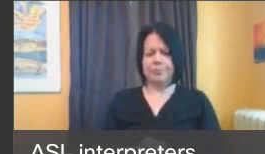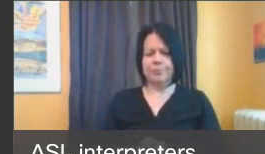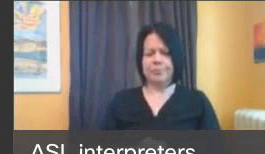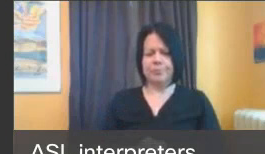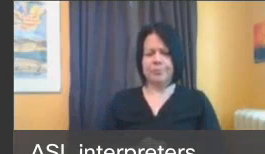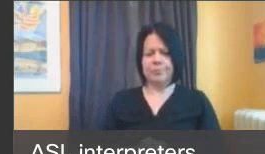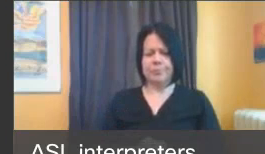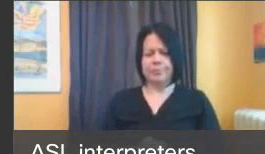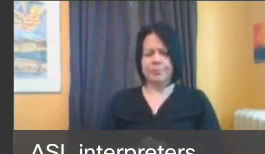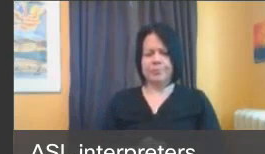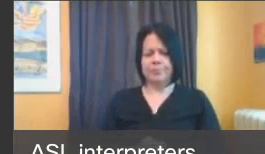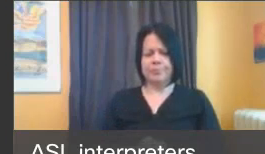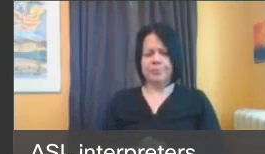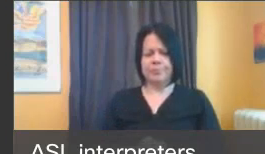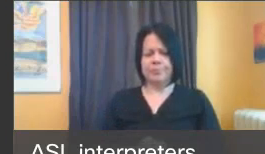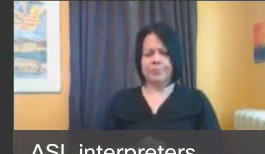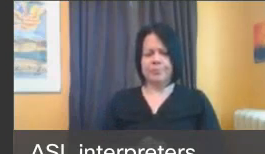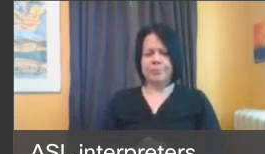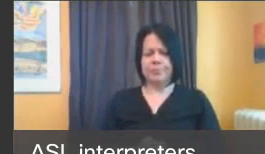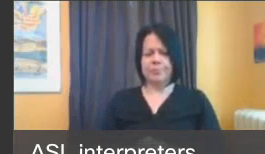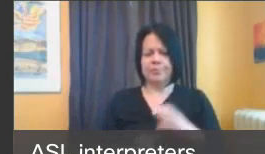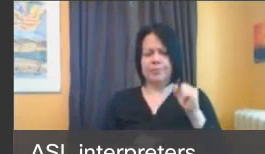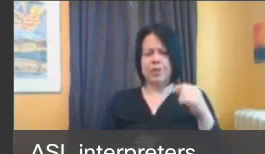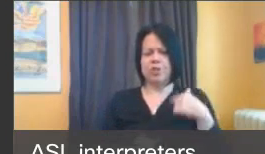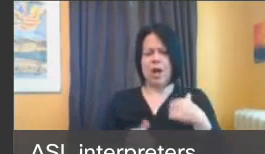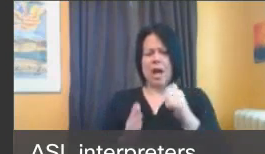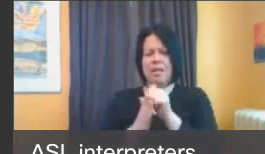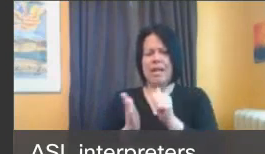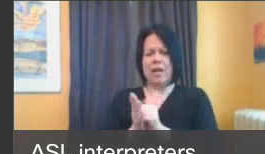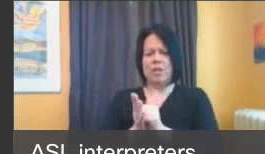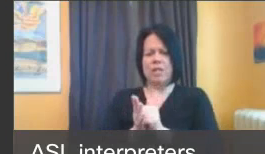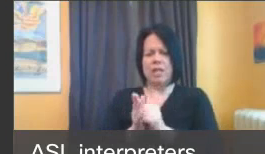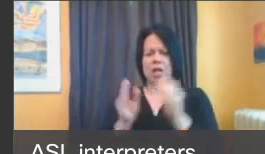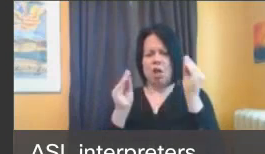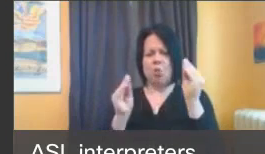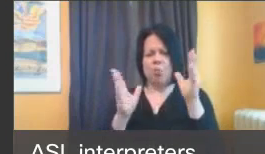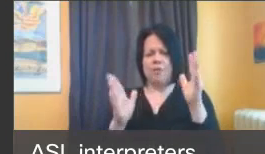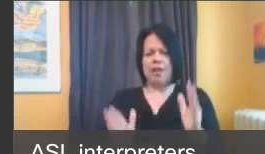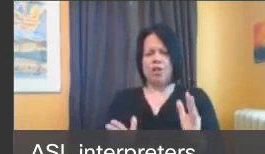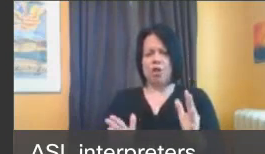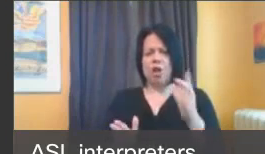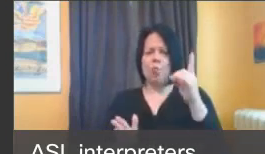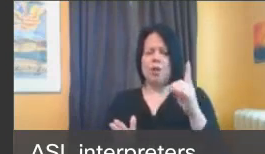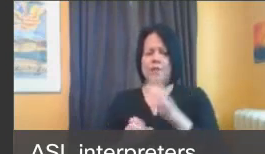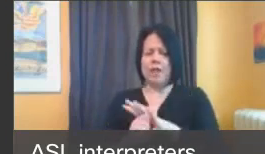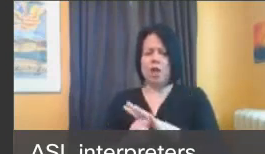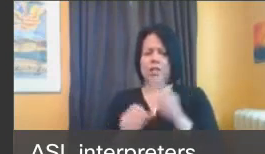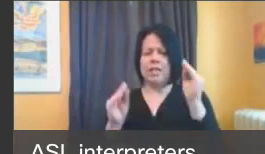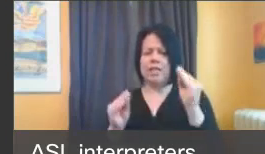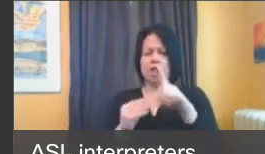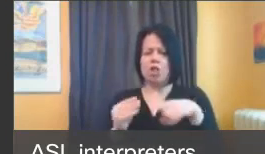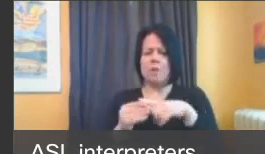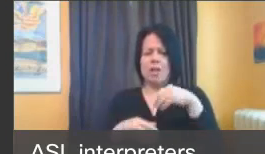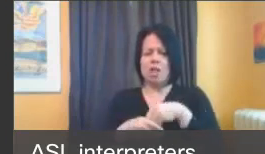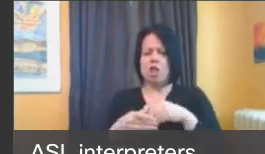So I'll preface it by saying I'm an accounting professor, and one of the major areas that I teach is about internal controls.